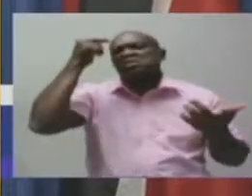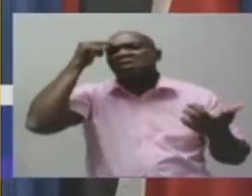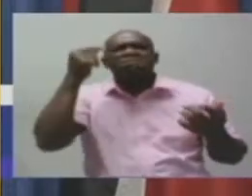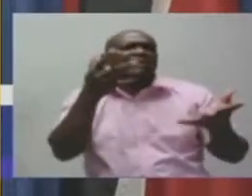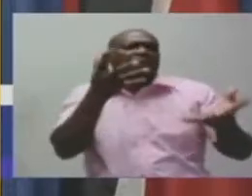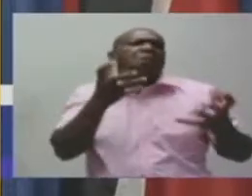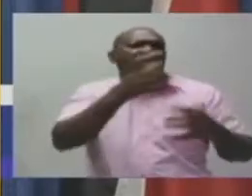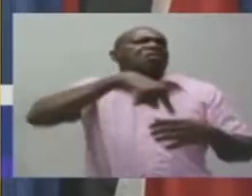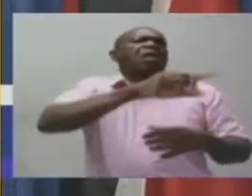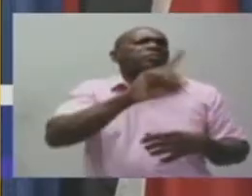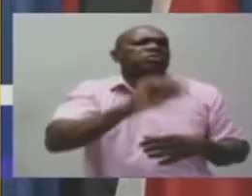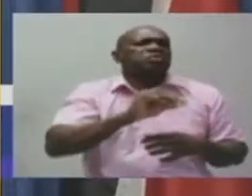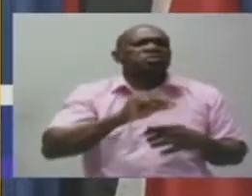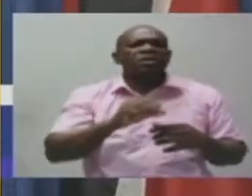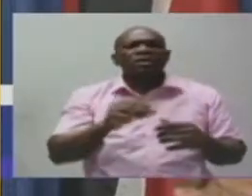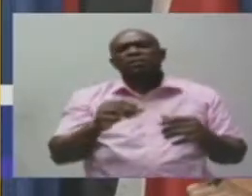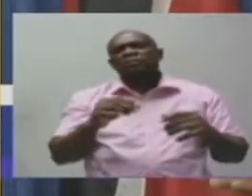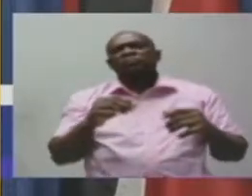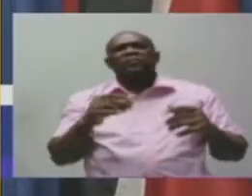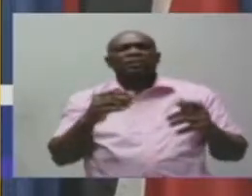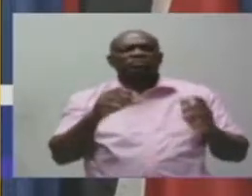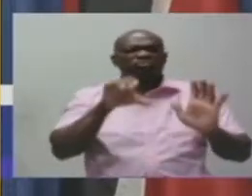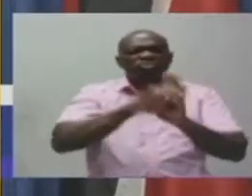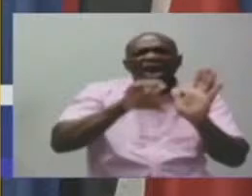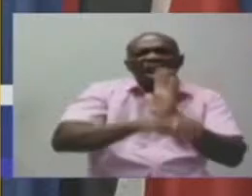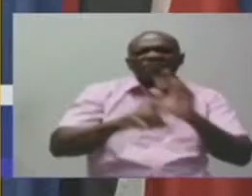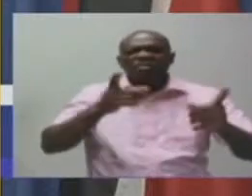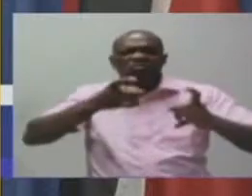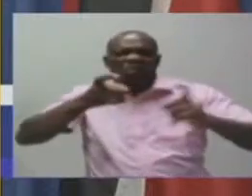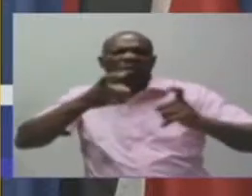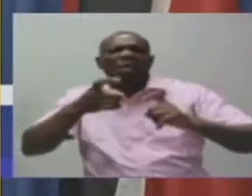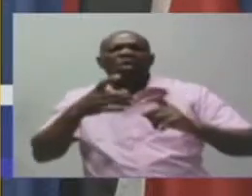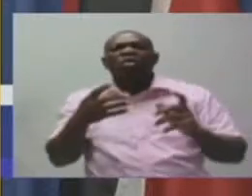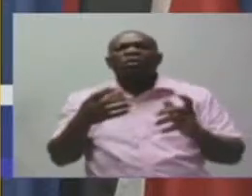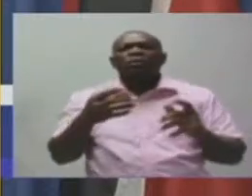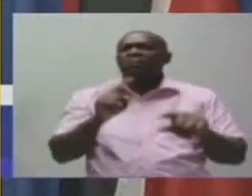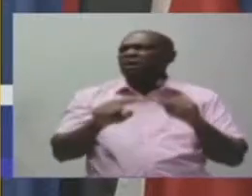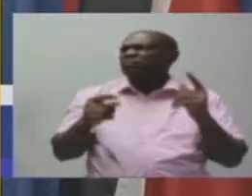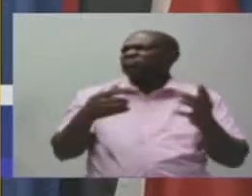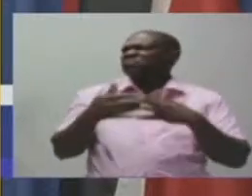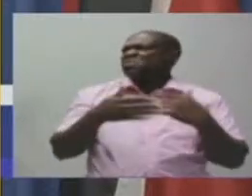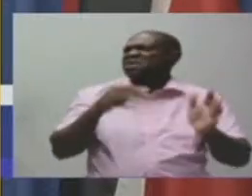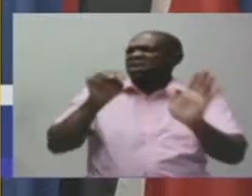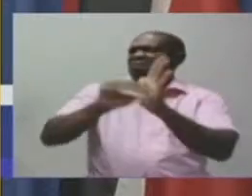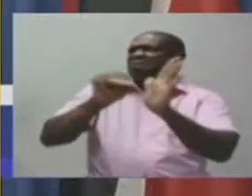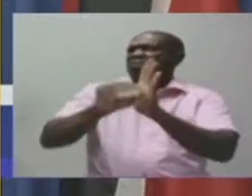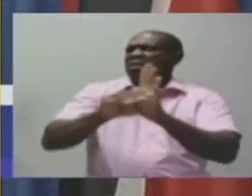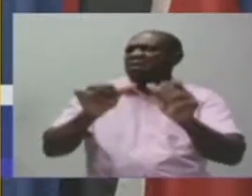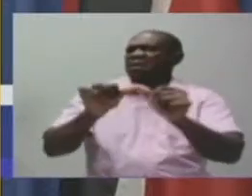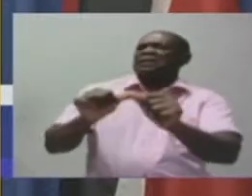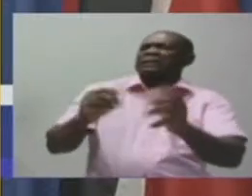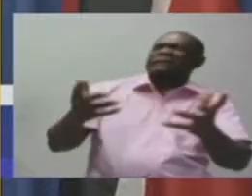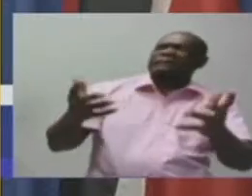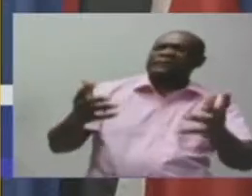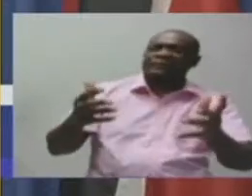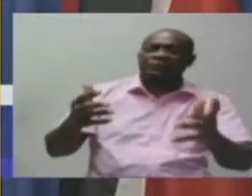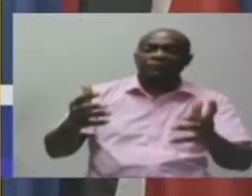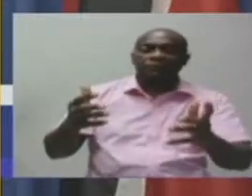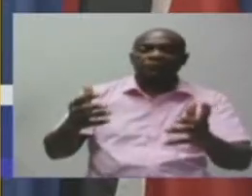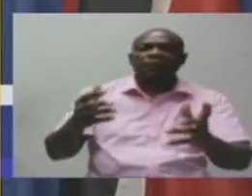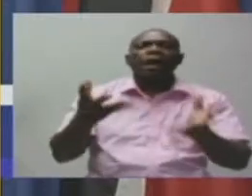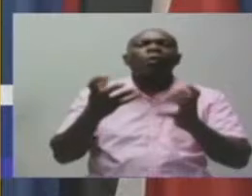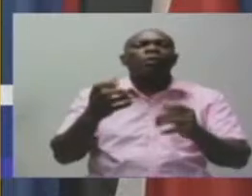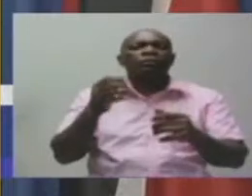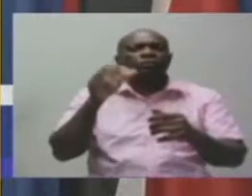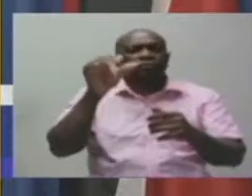and it was to fight crime, and therefore we have murders, so therefore the state of emergency has failed. Let me just remind the population what